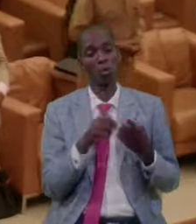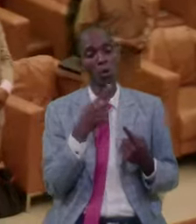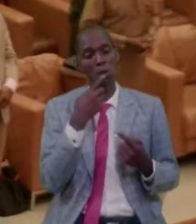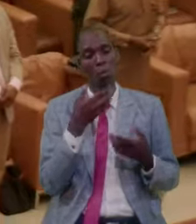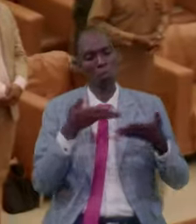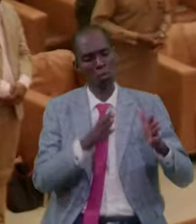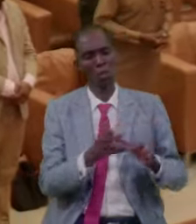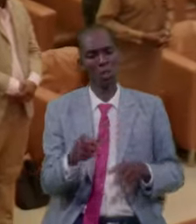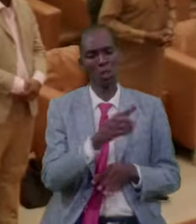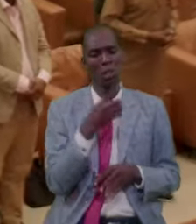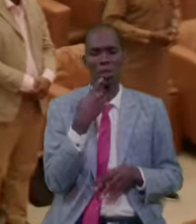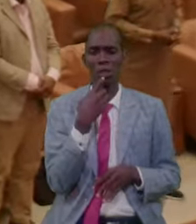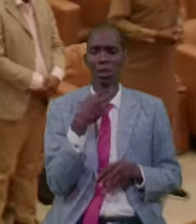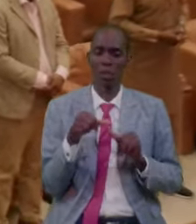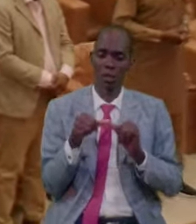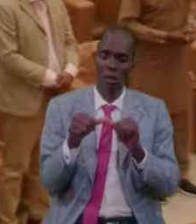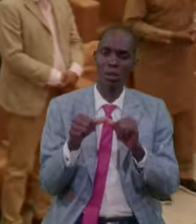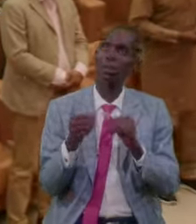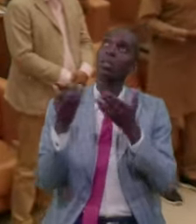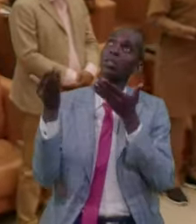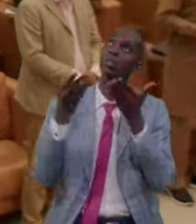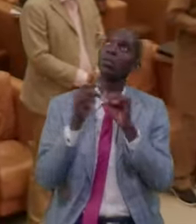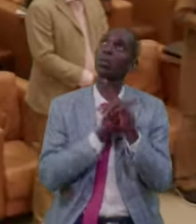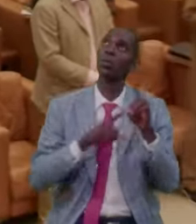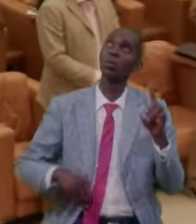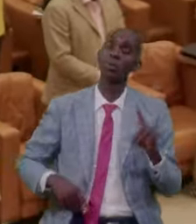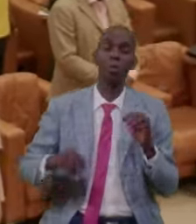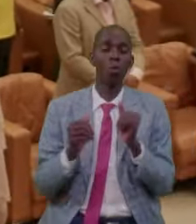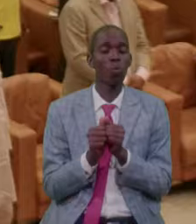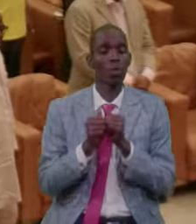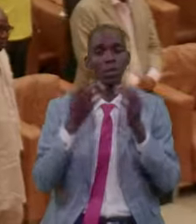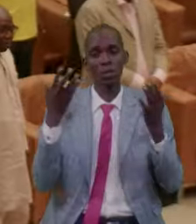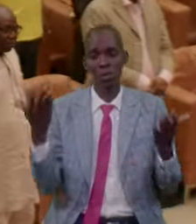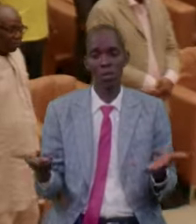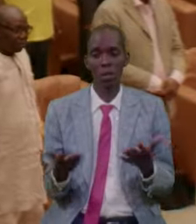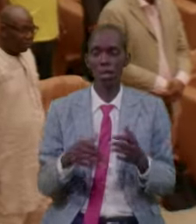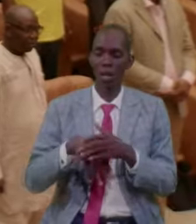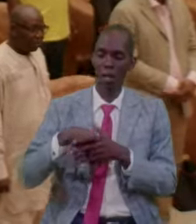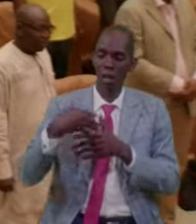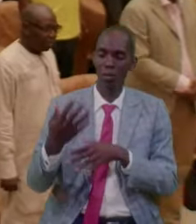Serve the Lord without superficiality.